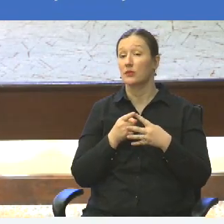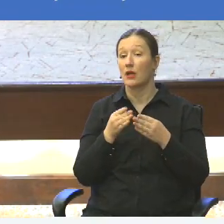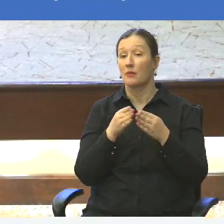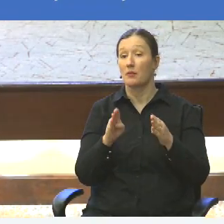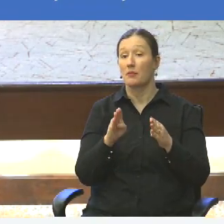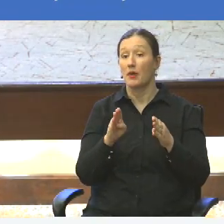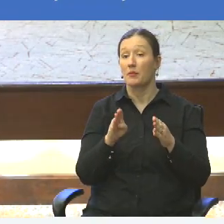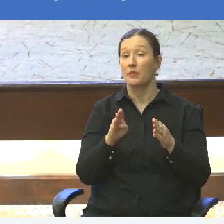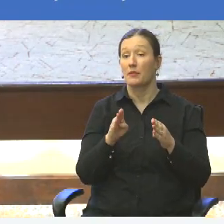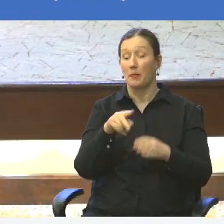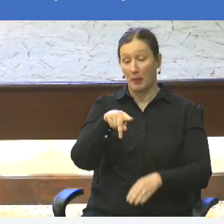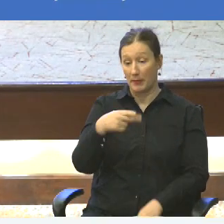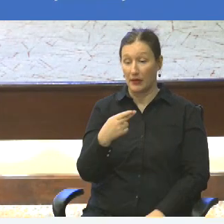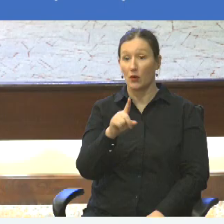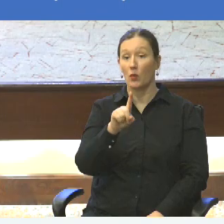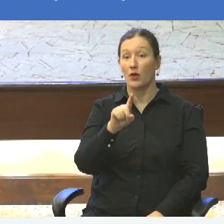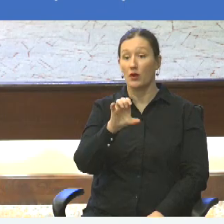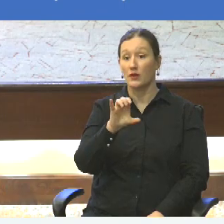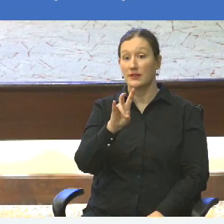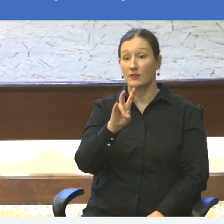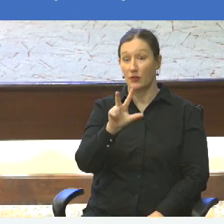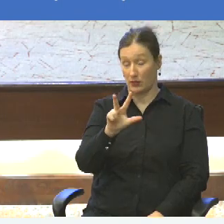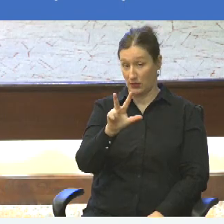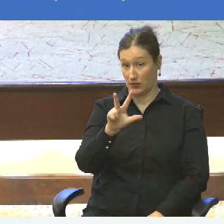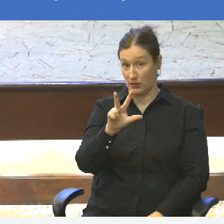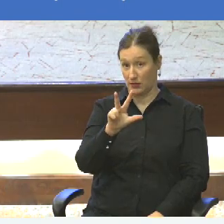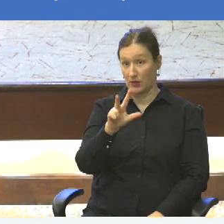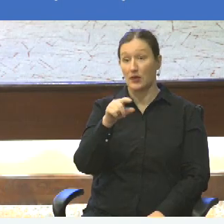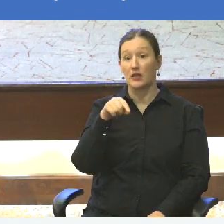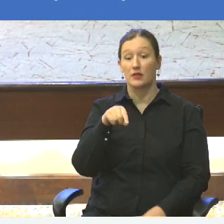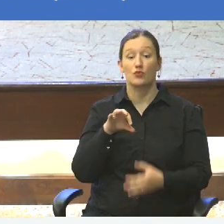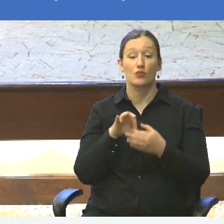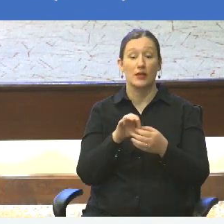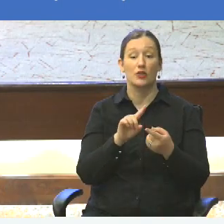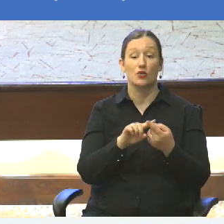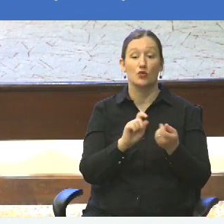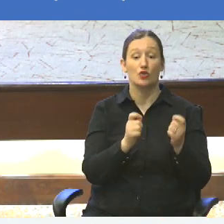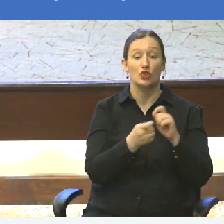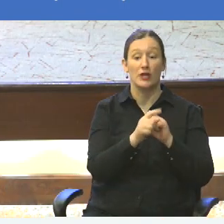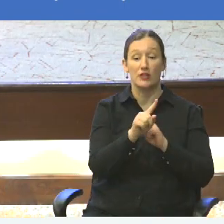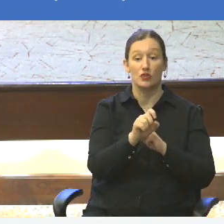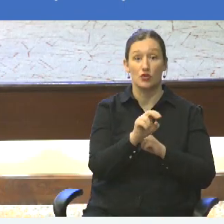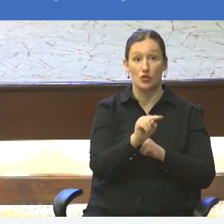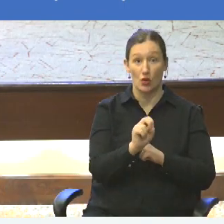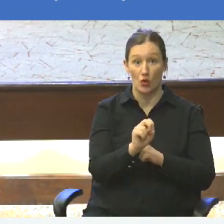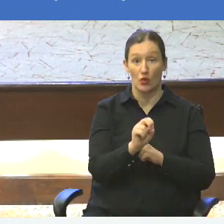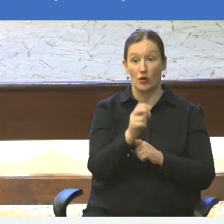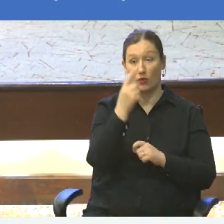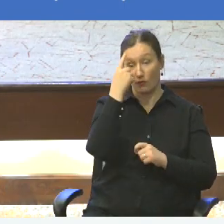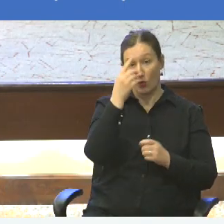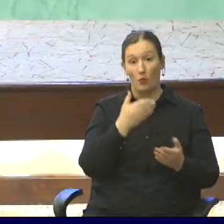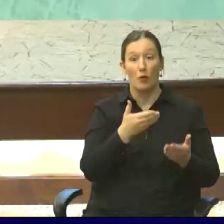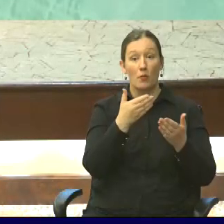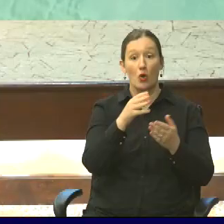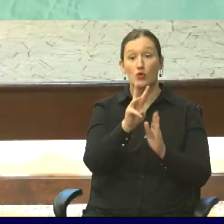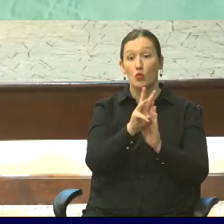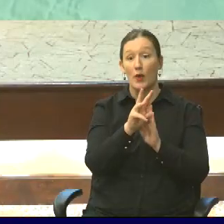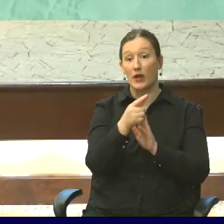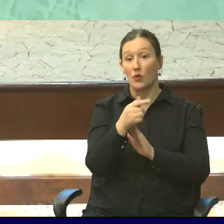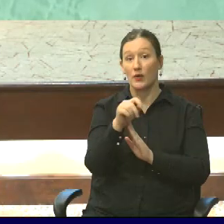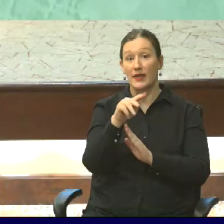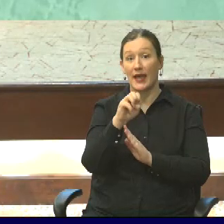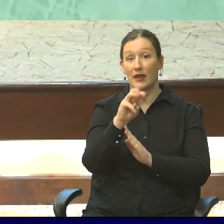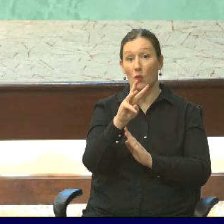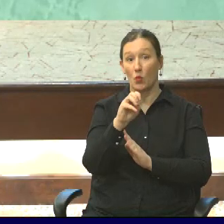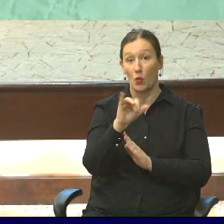Hearing 173. This is some rezoning related to proposed Waco Gateway addition.